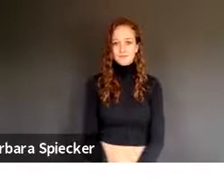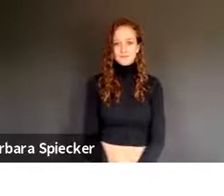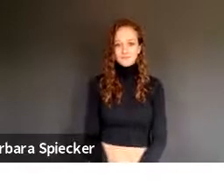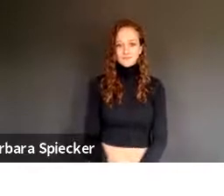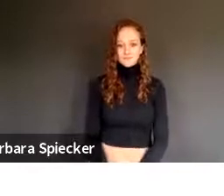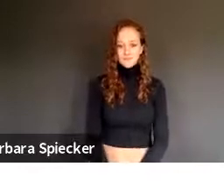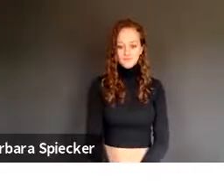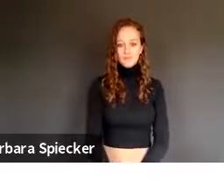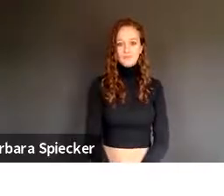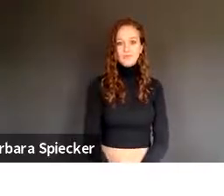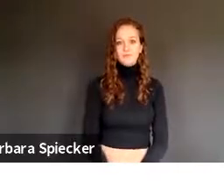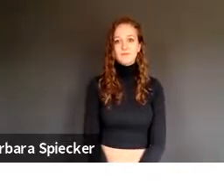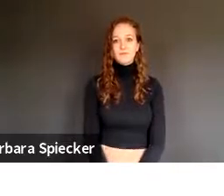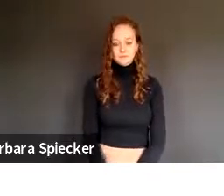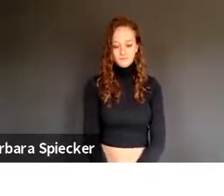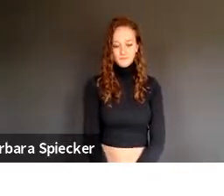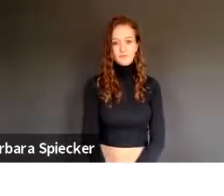environmental history.